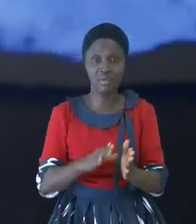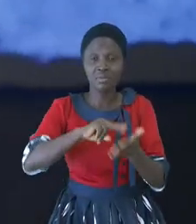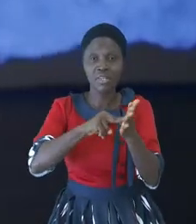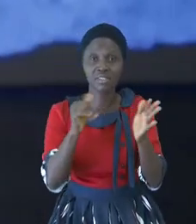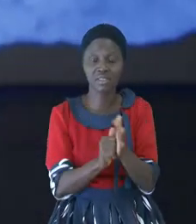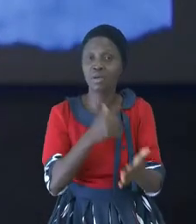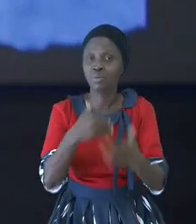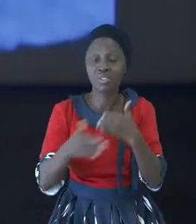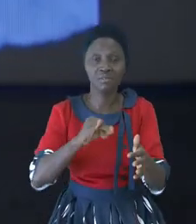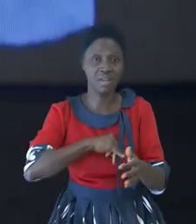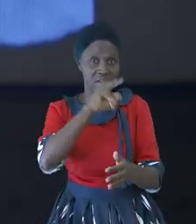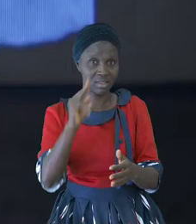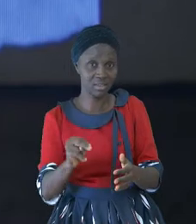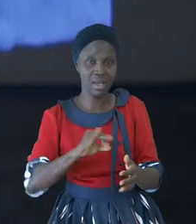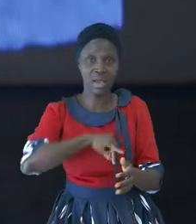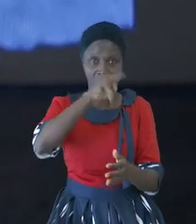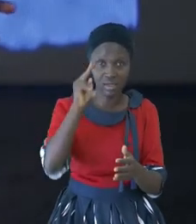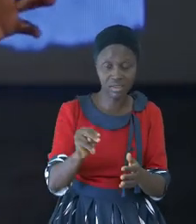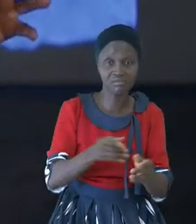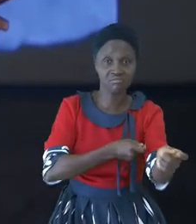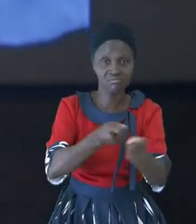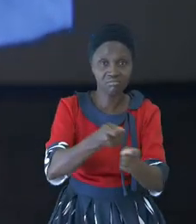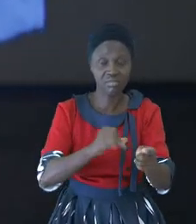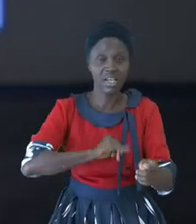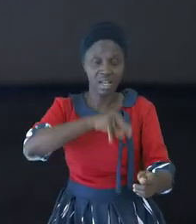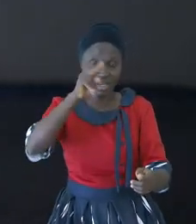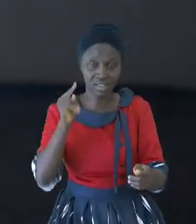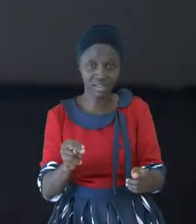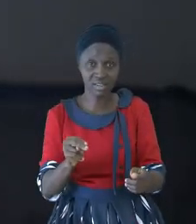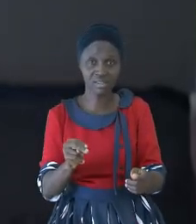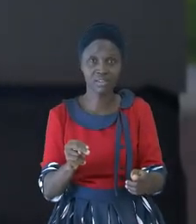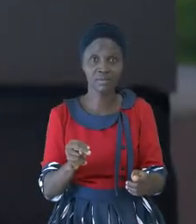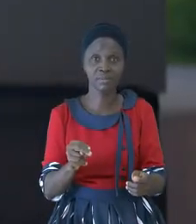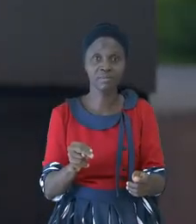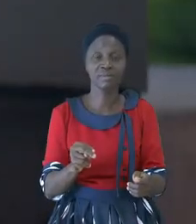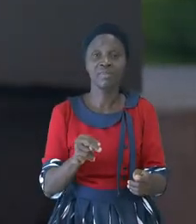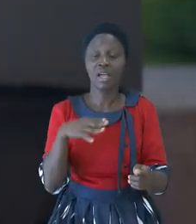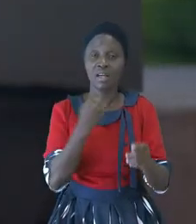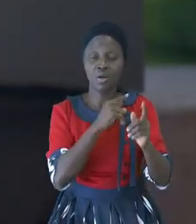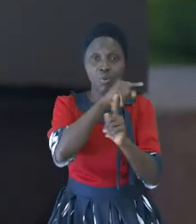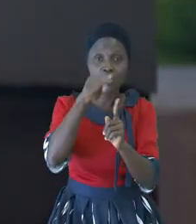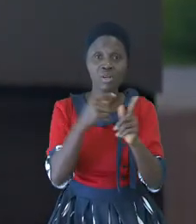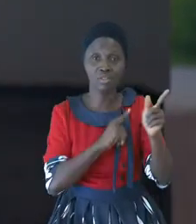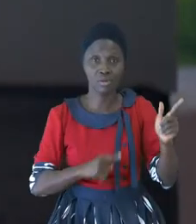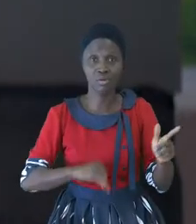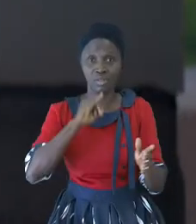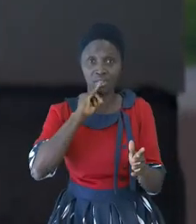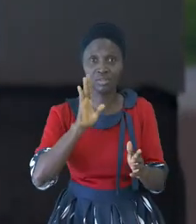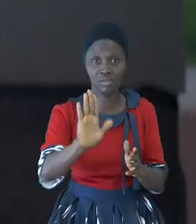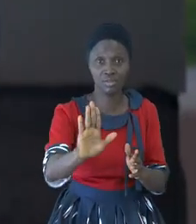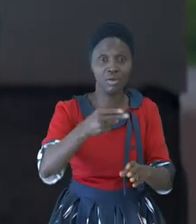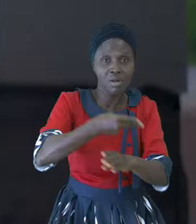need dominion, yes I do. You need dominion, yes you do. And the Lord, when the Lord is your shepherd, you'll